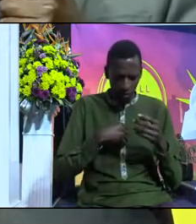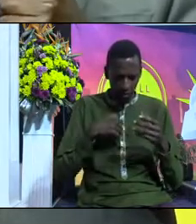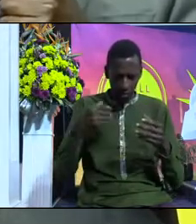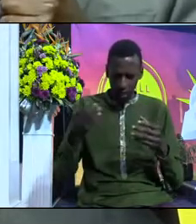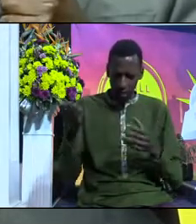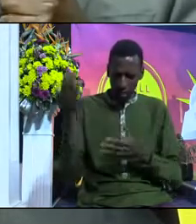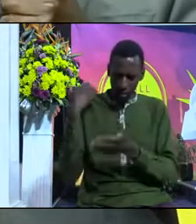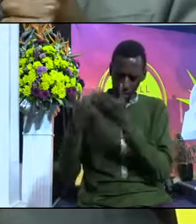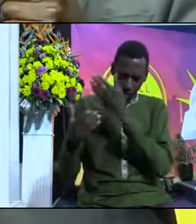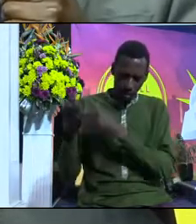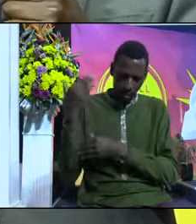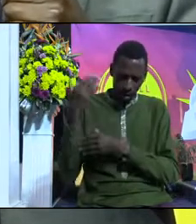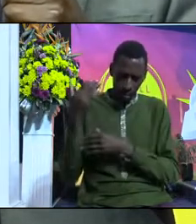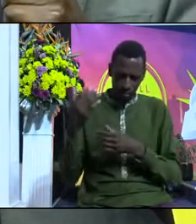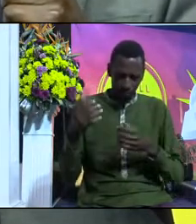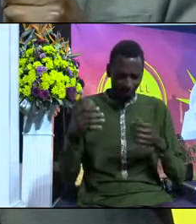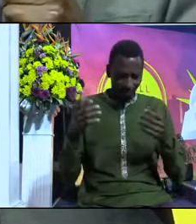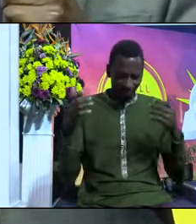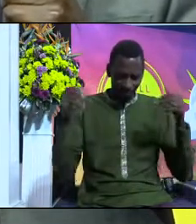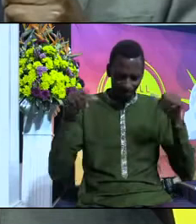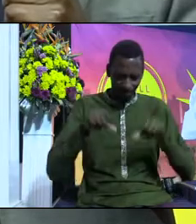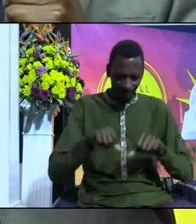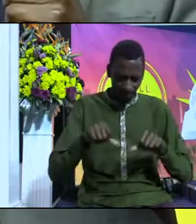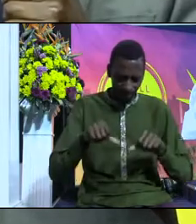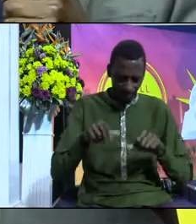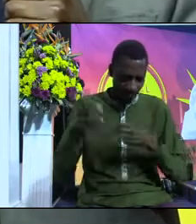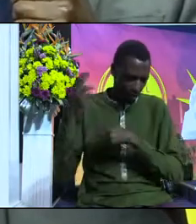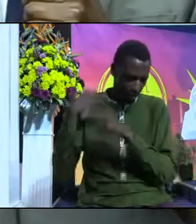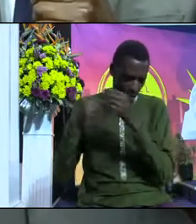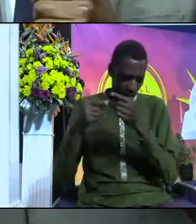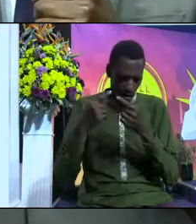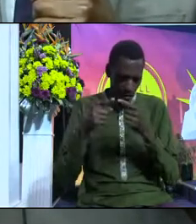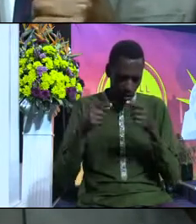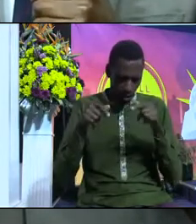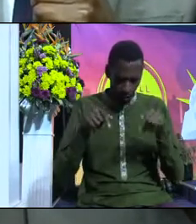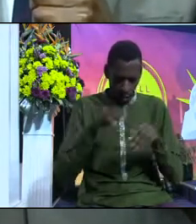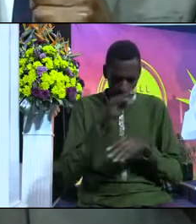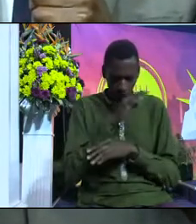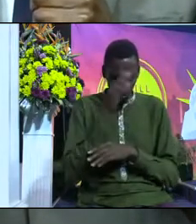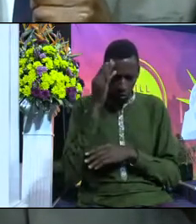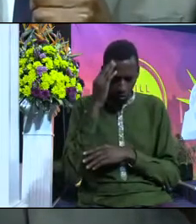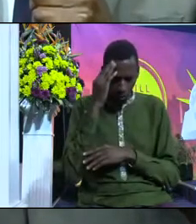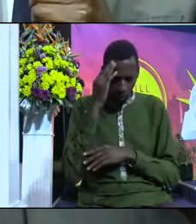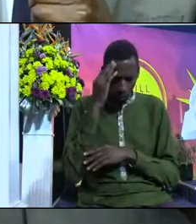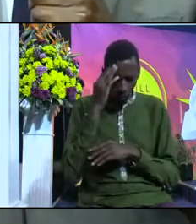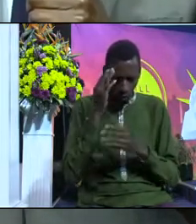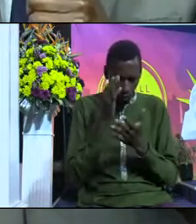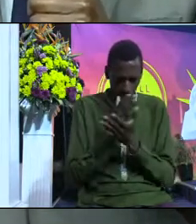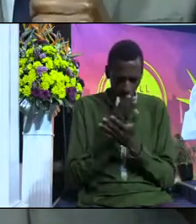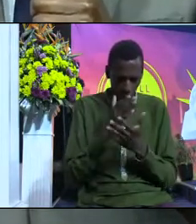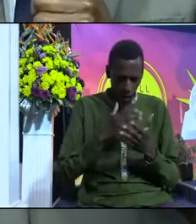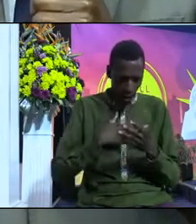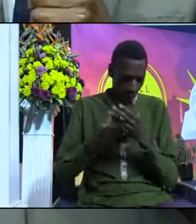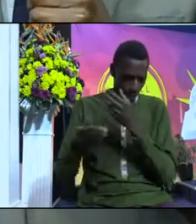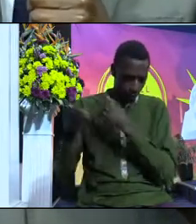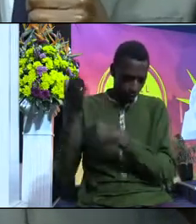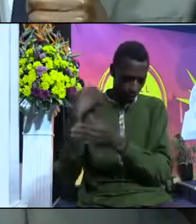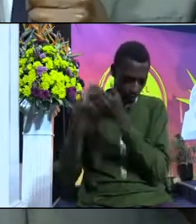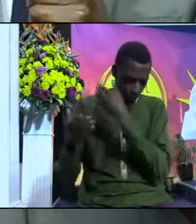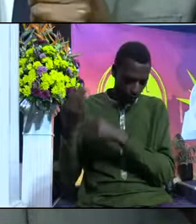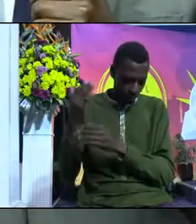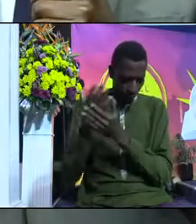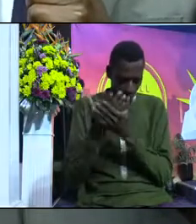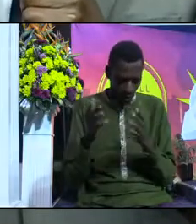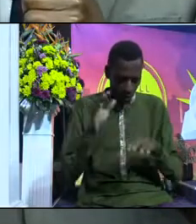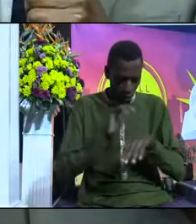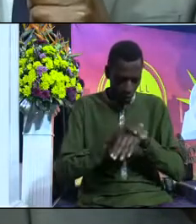backgrounds. But we are grateful to know this evening, Lord, that despite the background, something good can